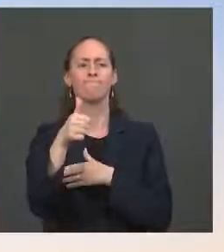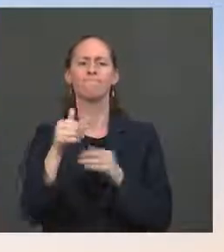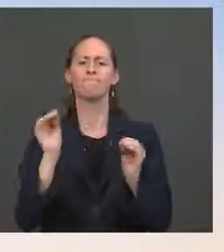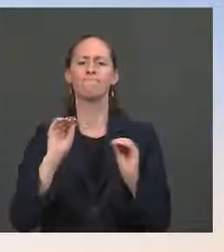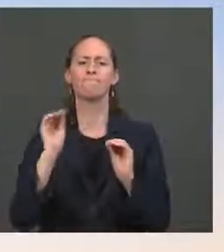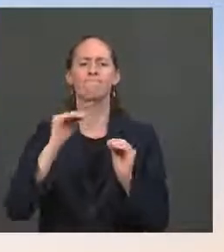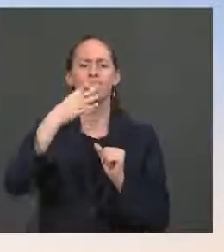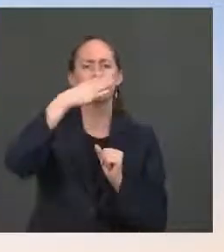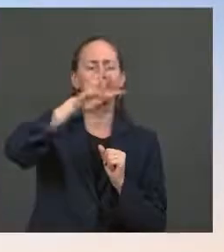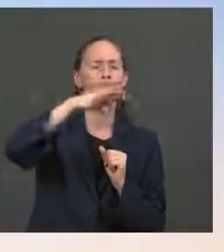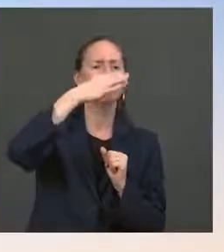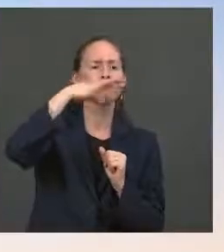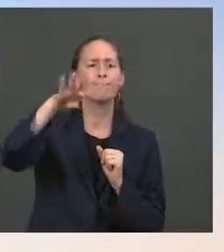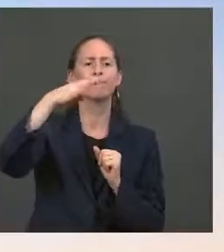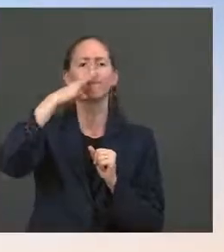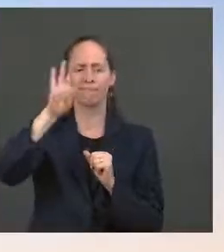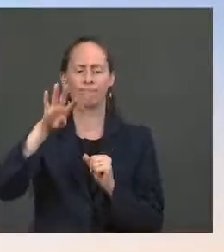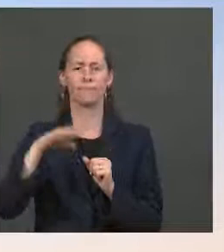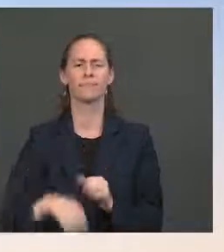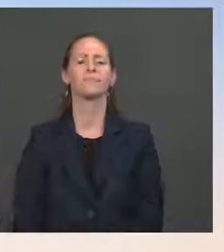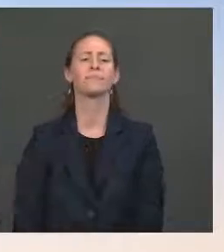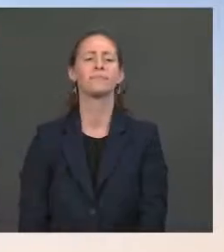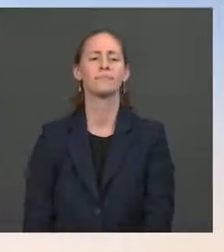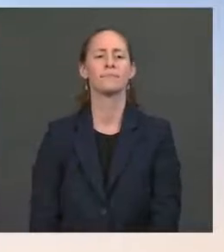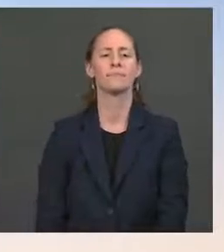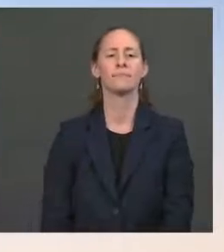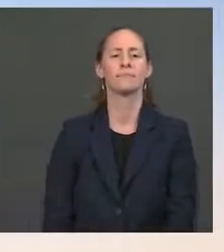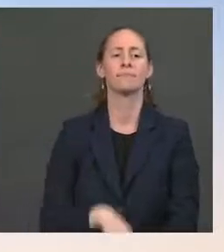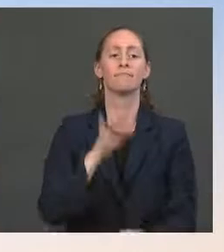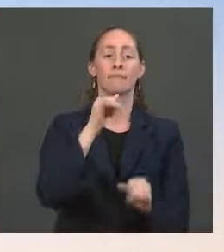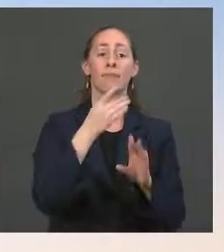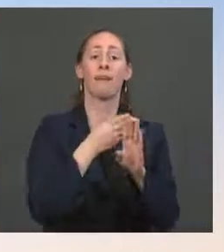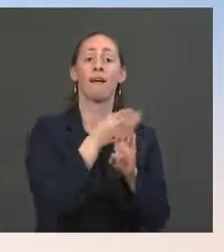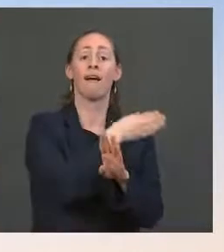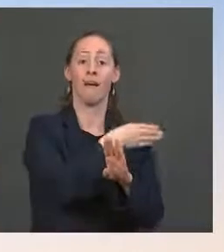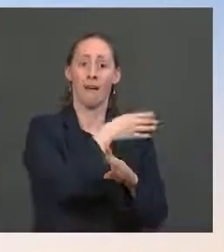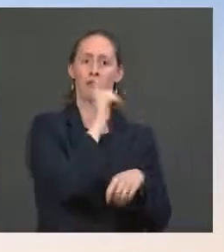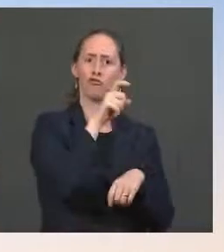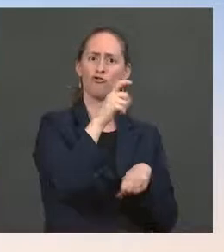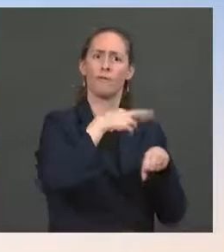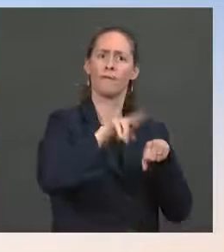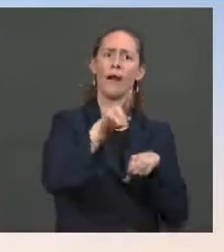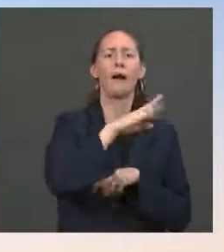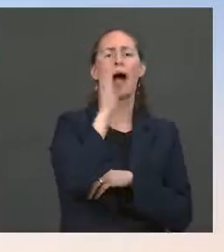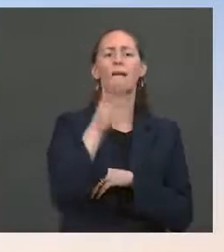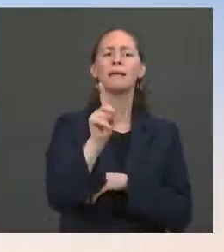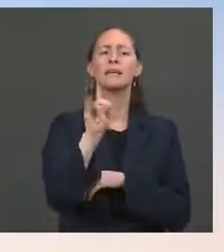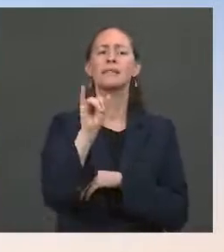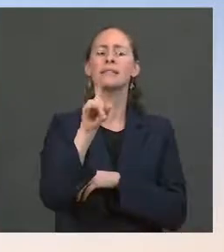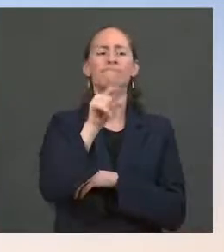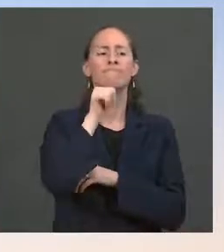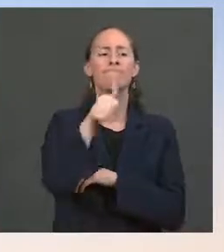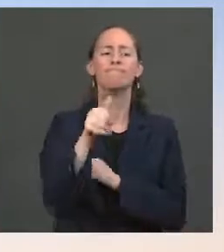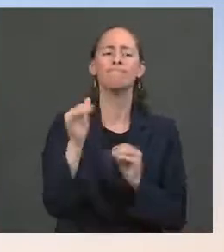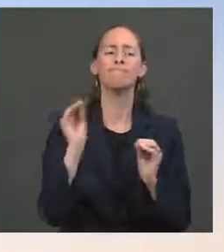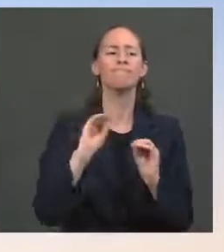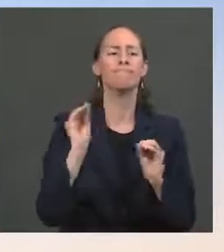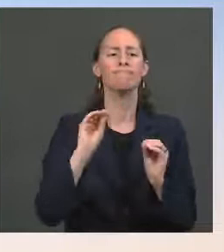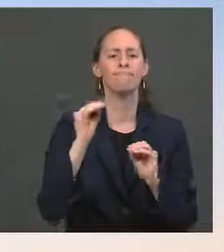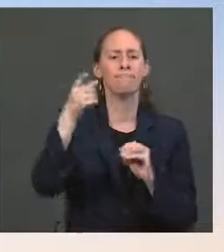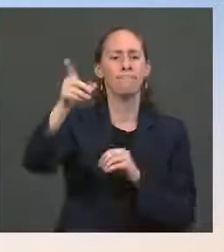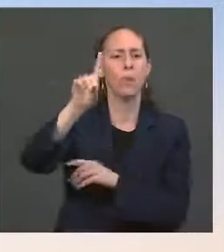of referrals have not been acted on by the Justice Department. And I know the President has said